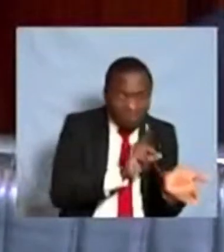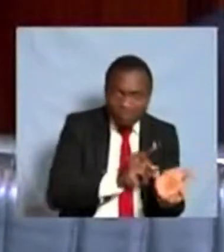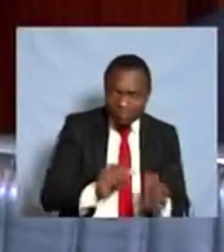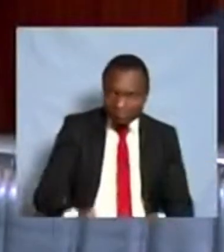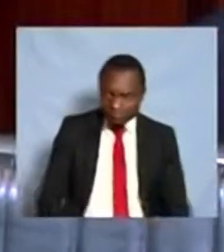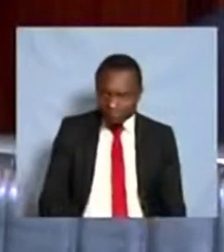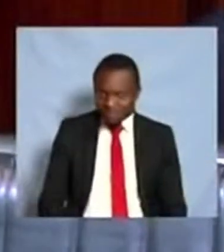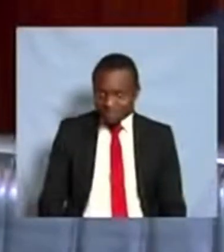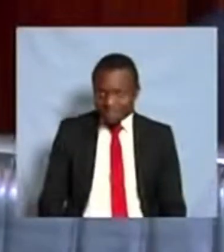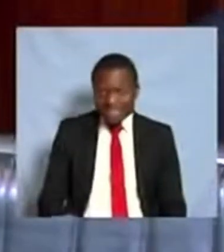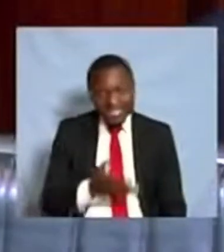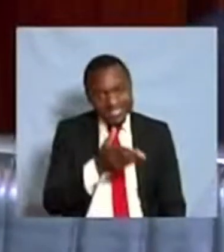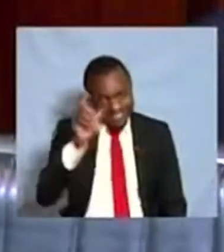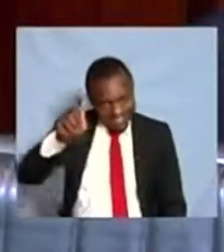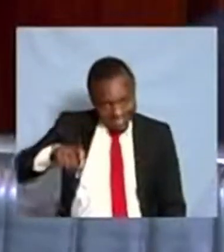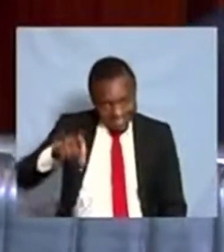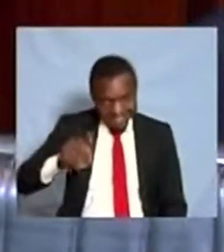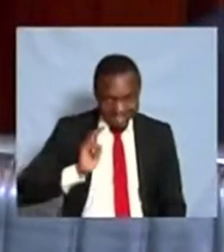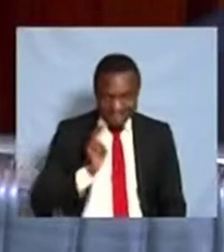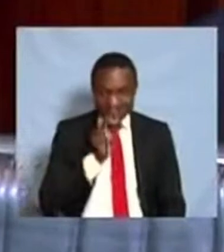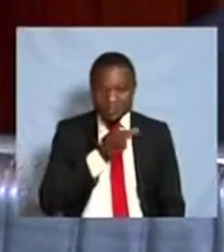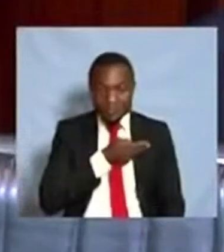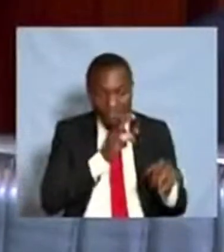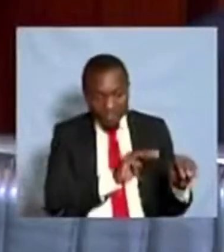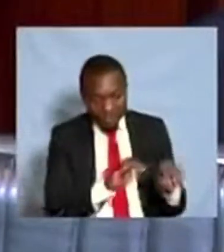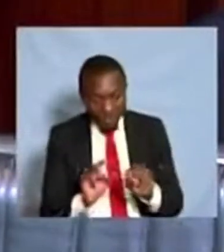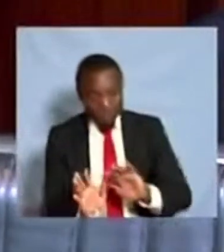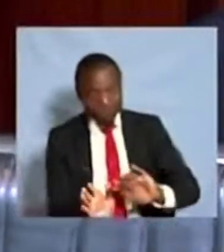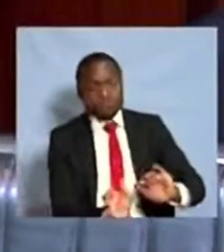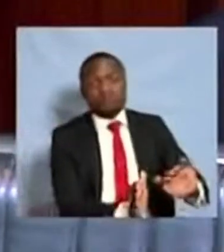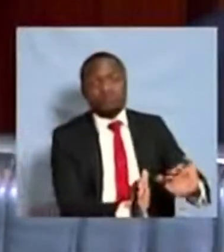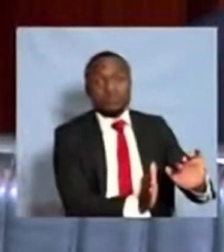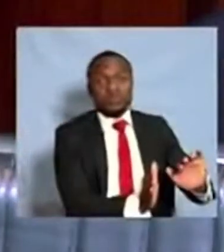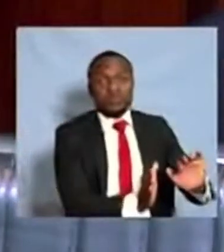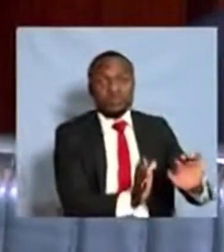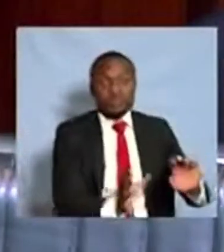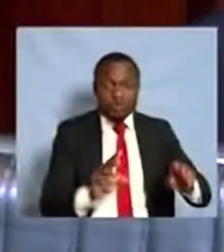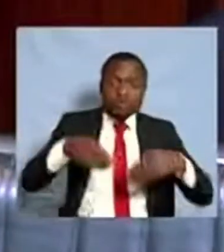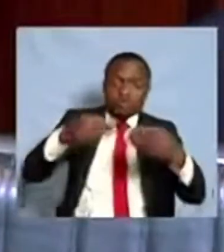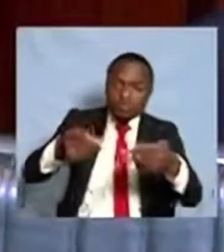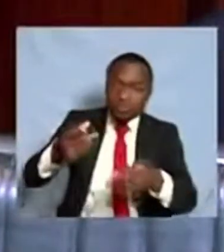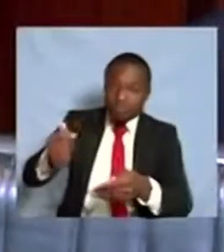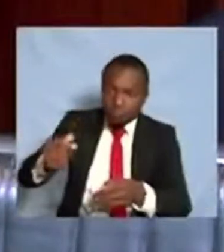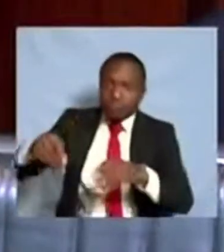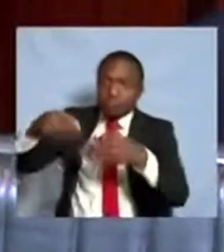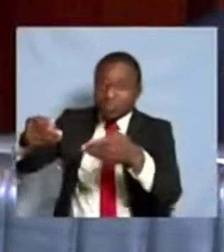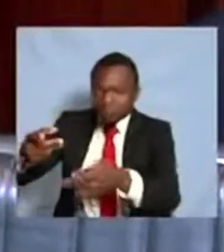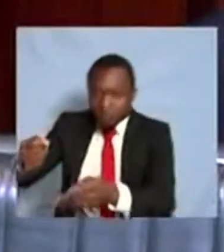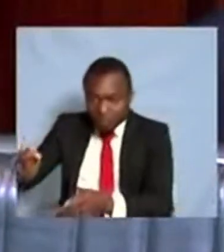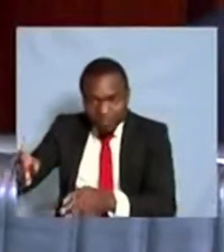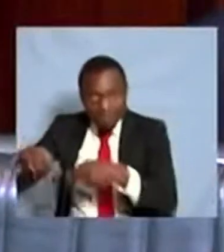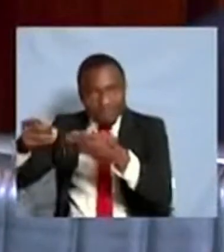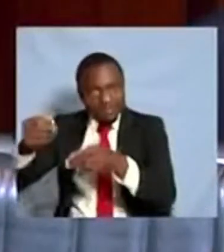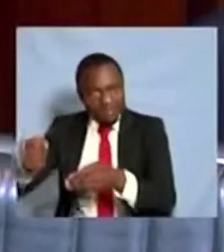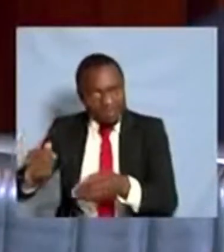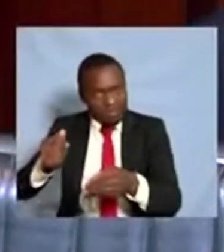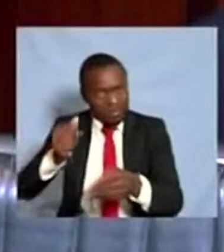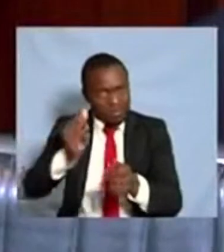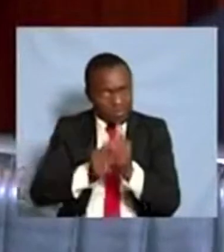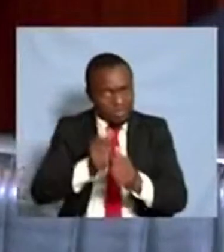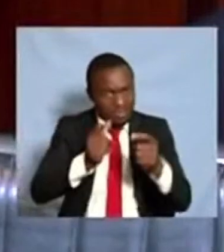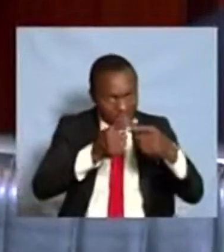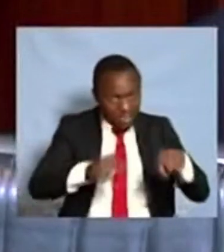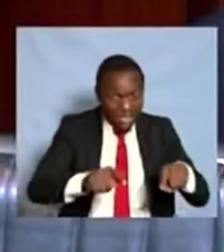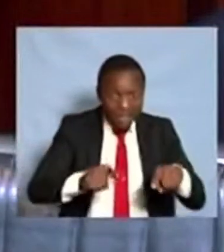way. So there is need for us to move away from just empowering, giving money, which is what we have been doing. And as